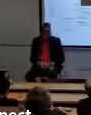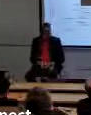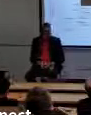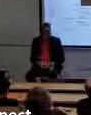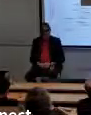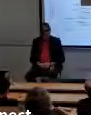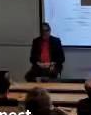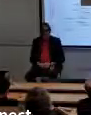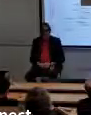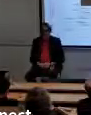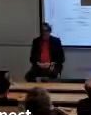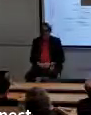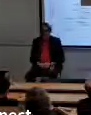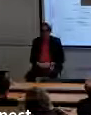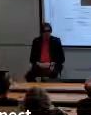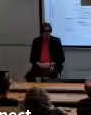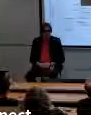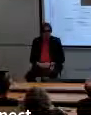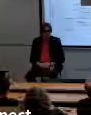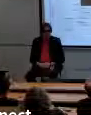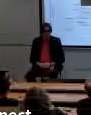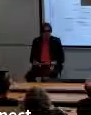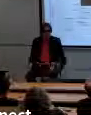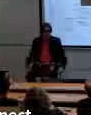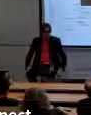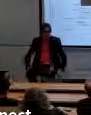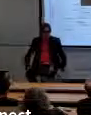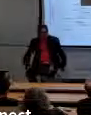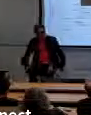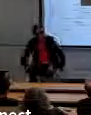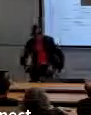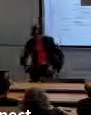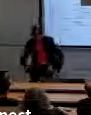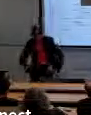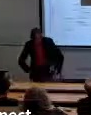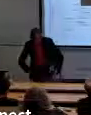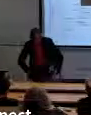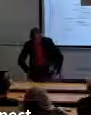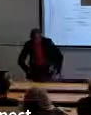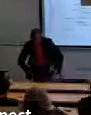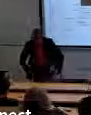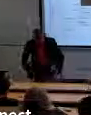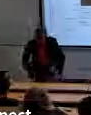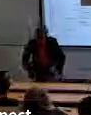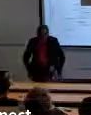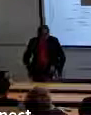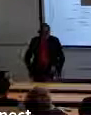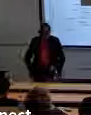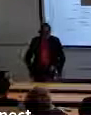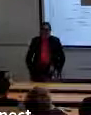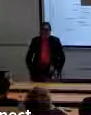if we talk about the creation of content, and especially the everyday creation of content, it shapes not only our own experiences, but also what everybody else will